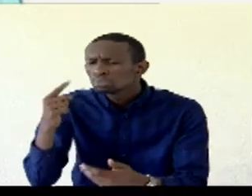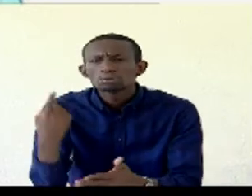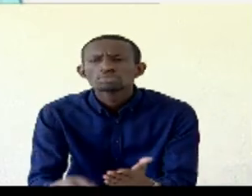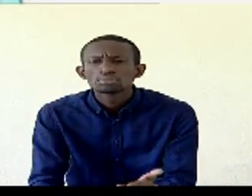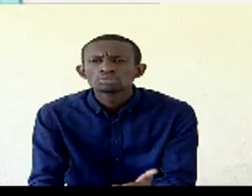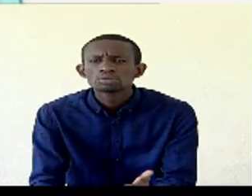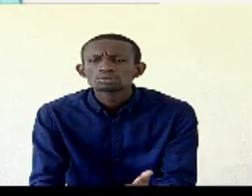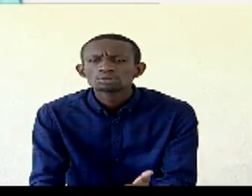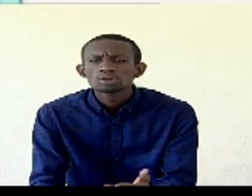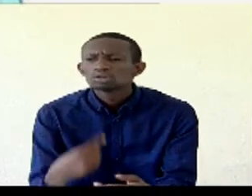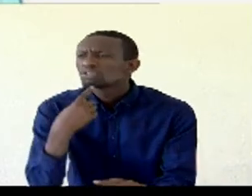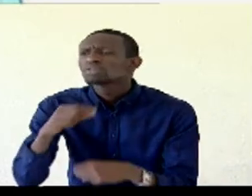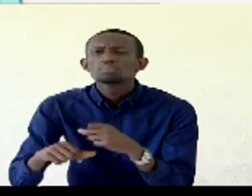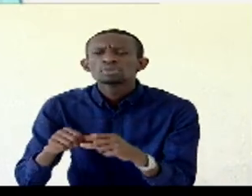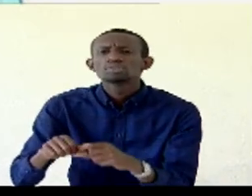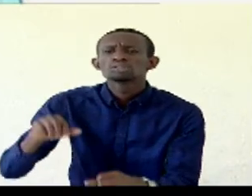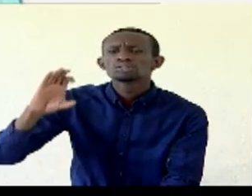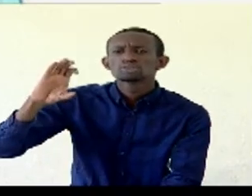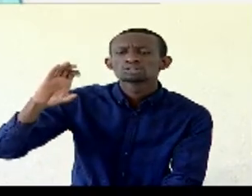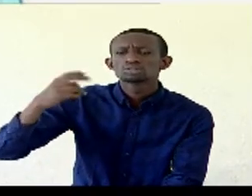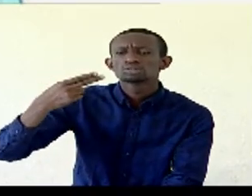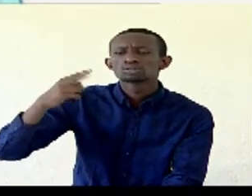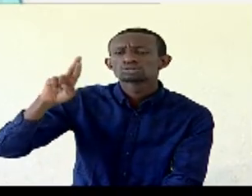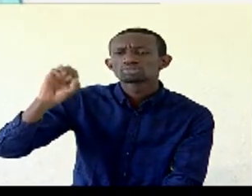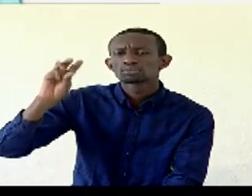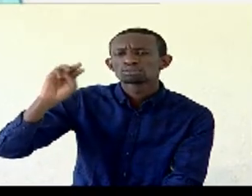Do we still talk about chromatin?